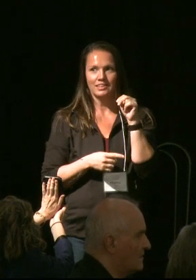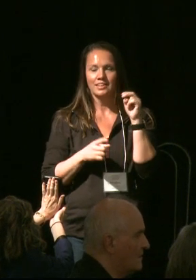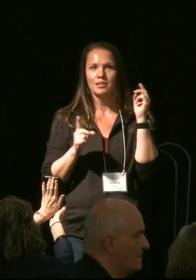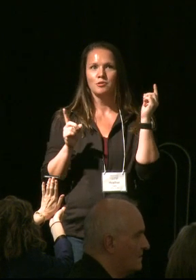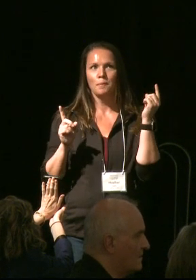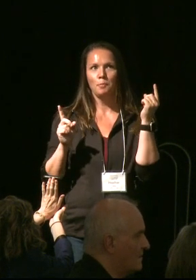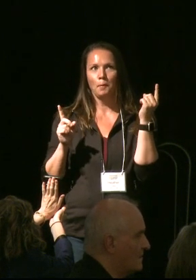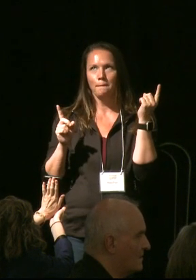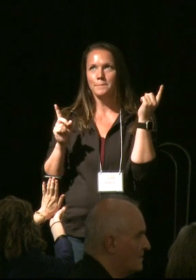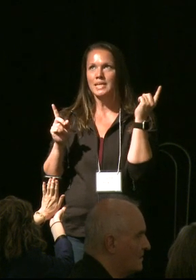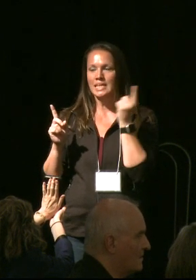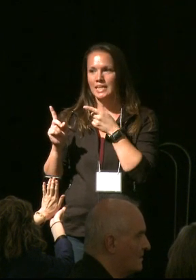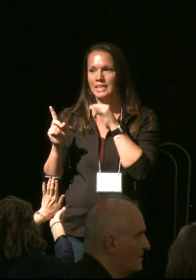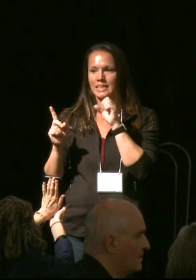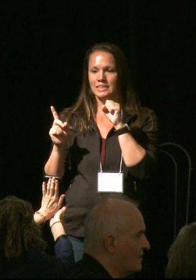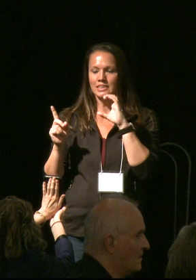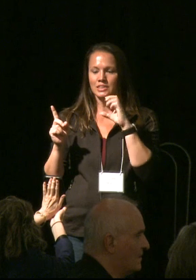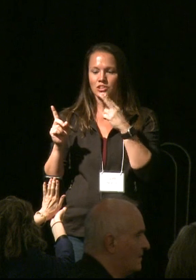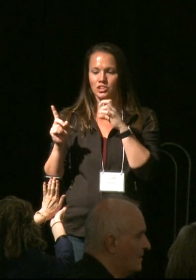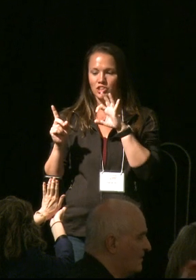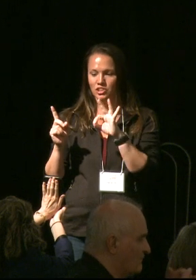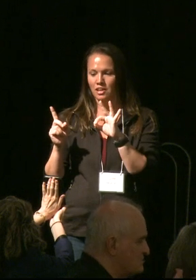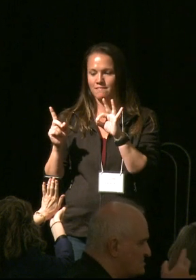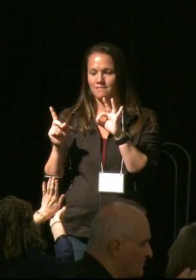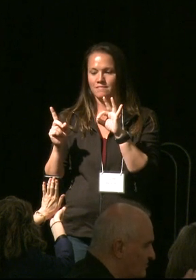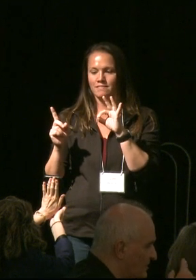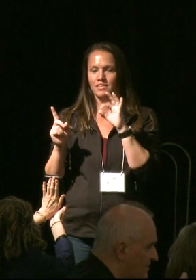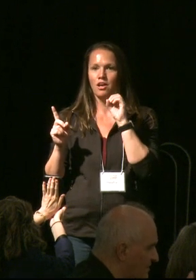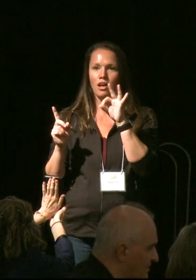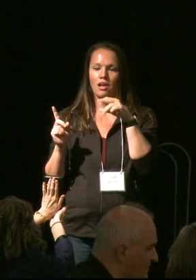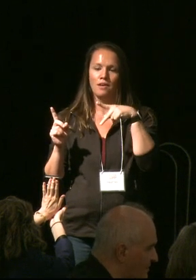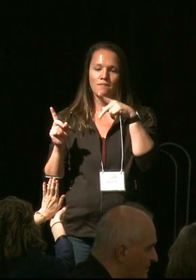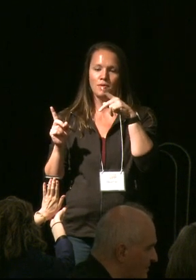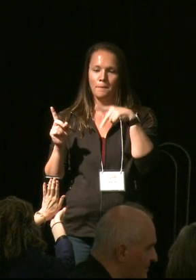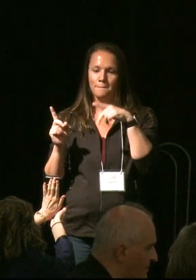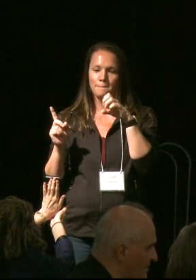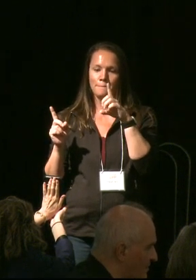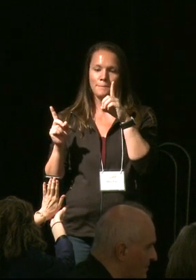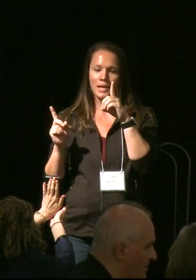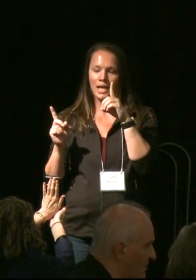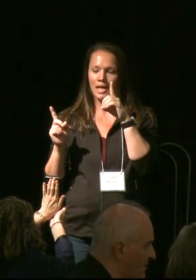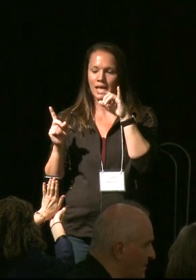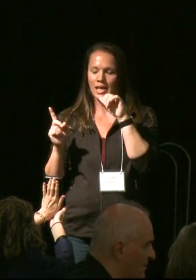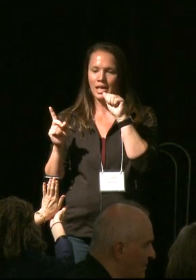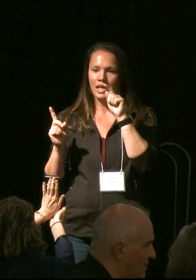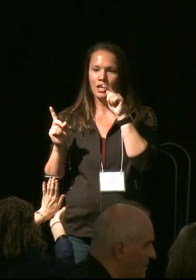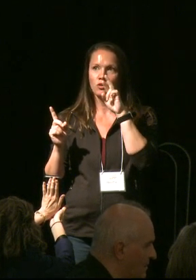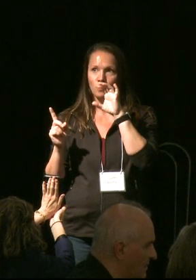Dr. Levin. He is the chief of